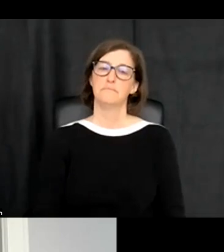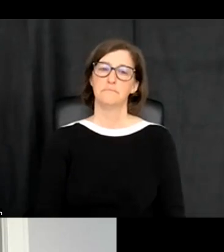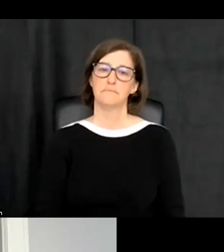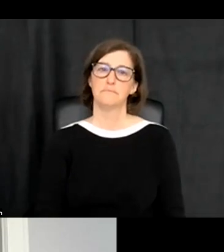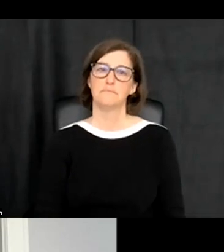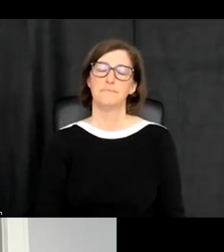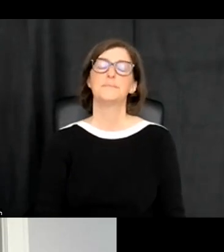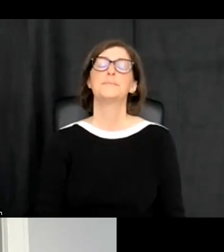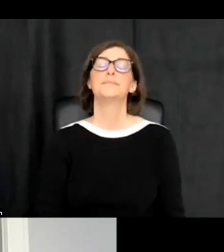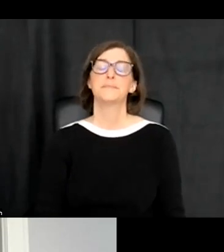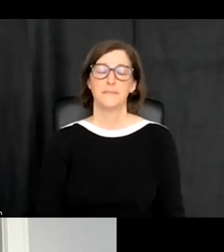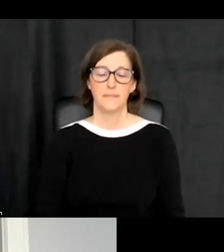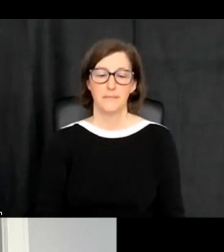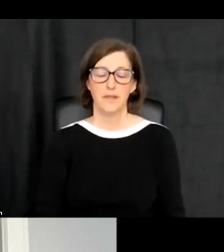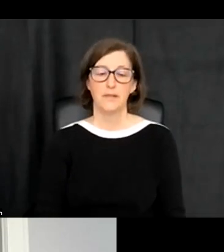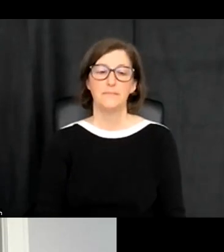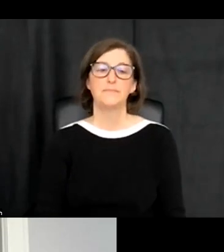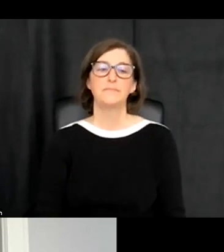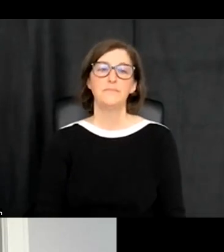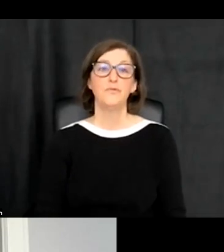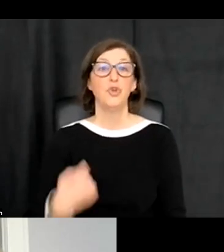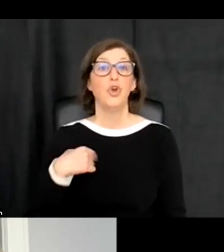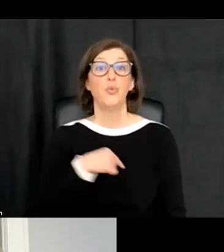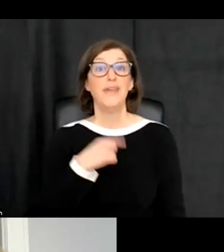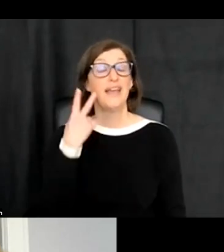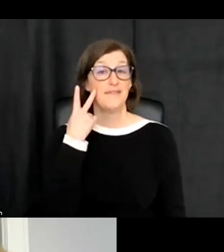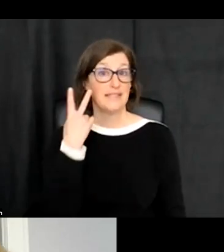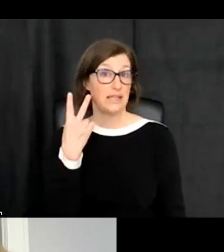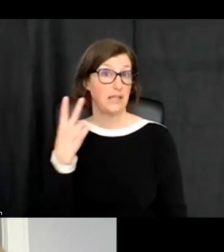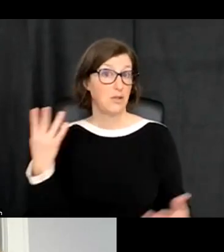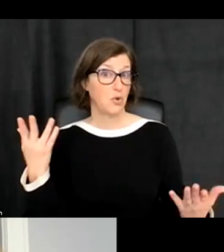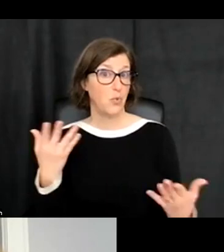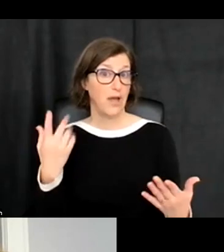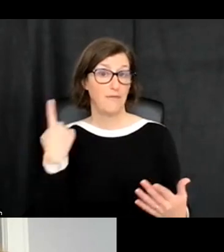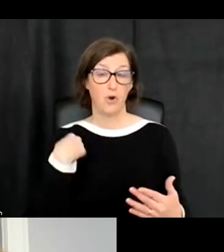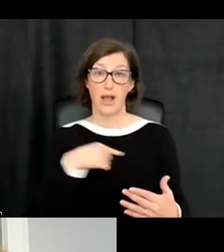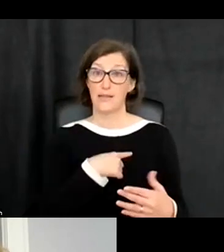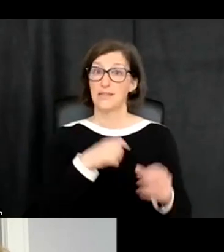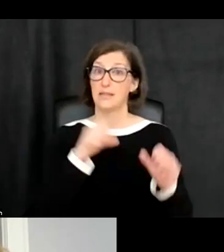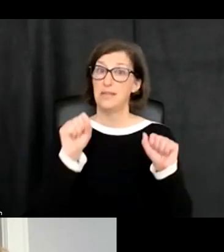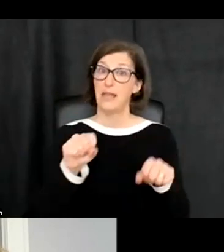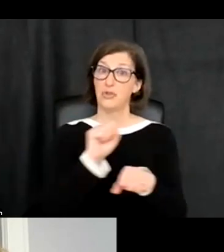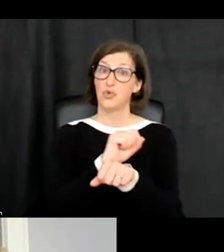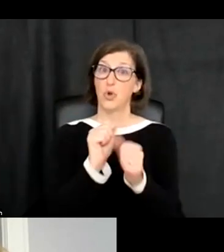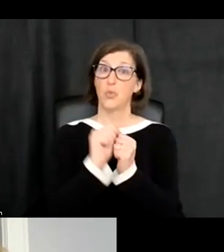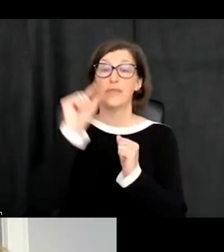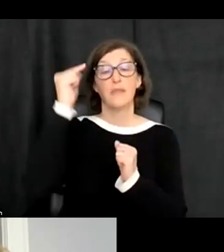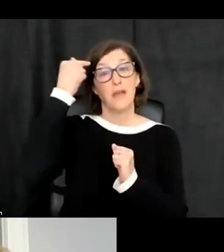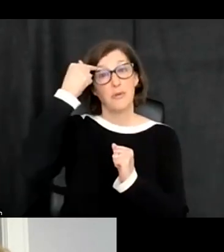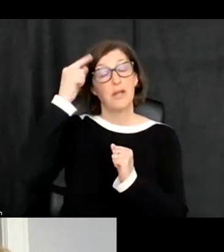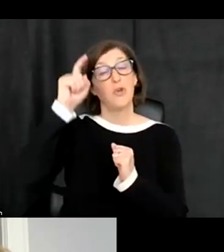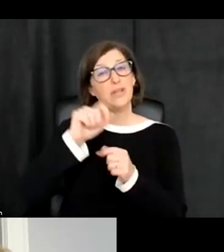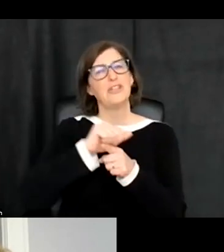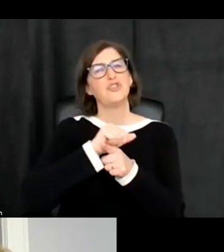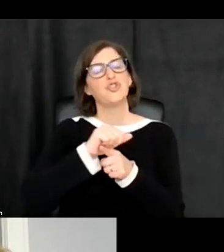Thank you, Janet. So what we have seen at REPSI is that for us to be able to work with the government, we need to train